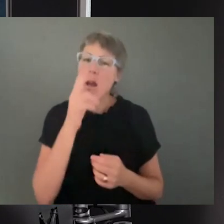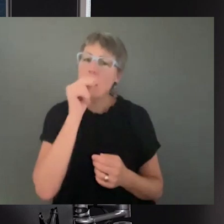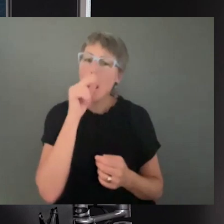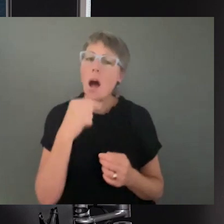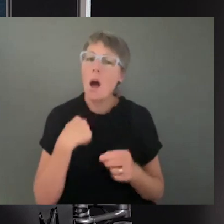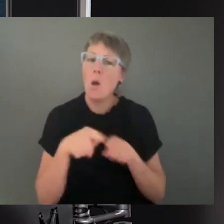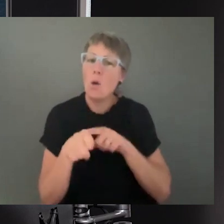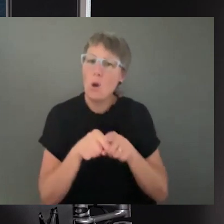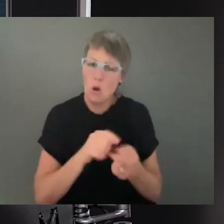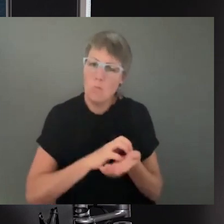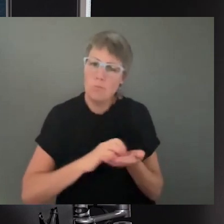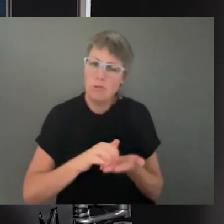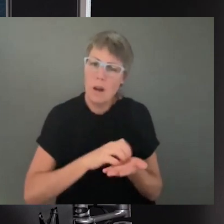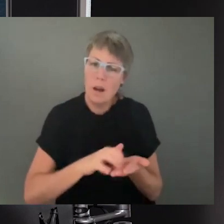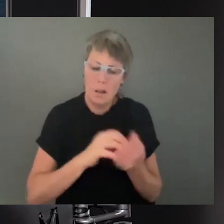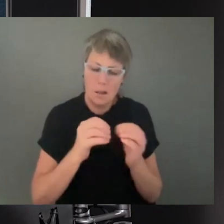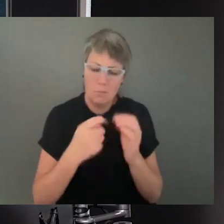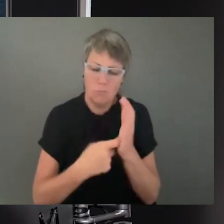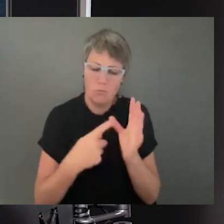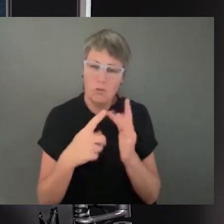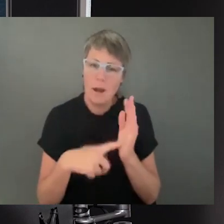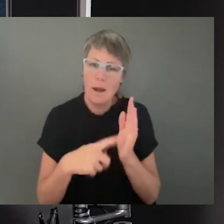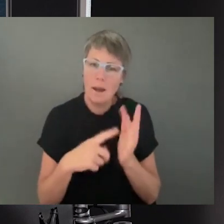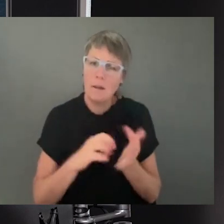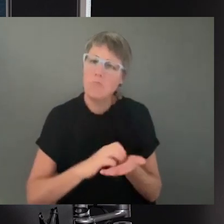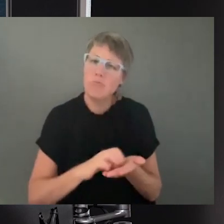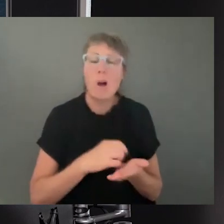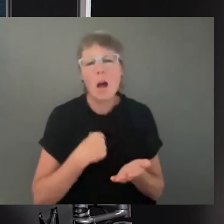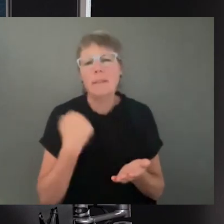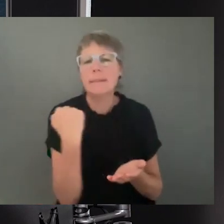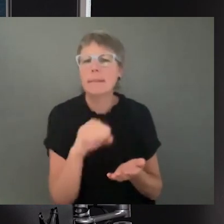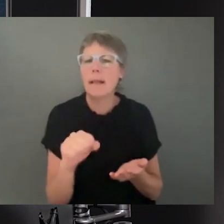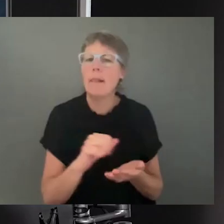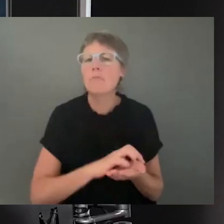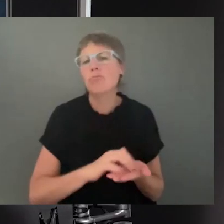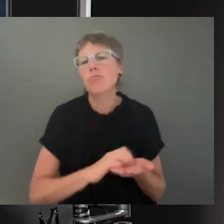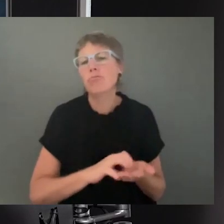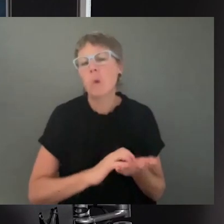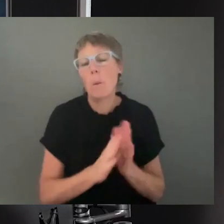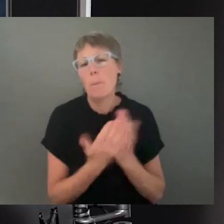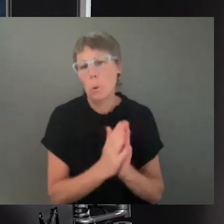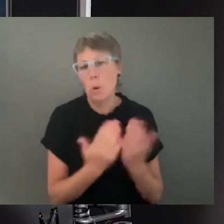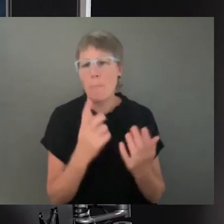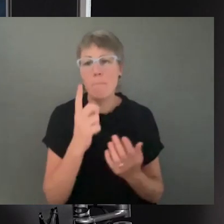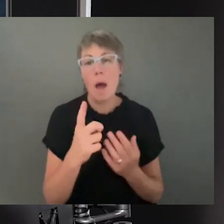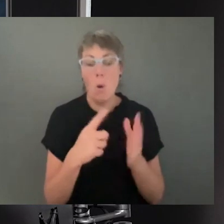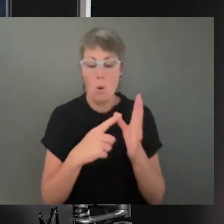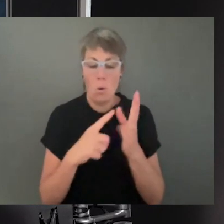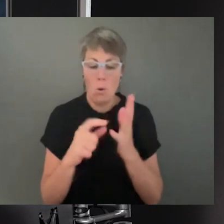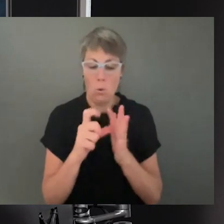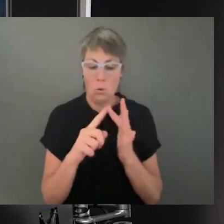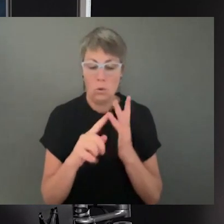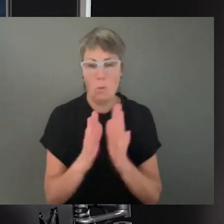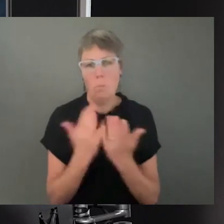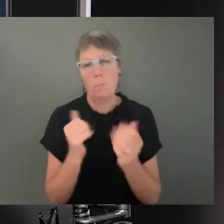Braille as a child and still read a tiny bit, but audiobooks make it so much easier. Megan,